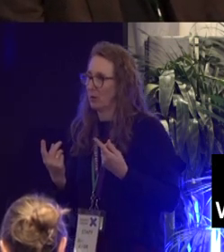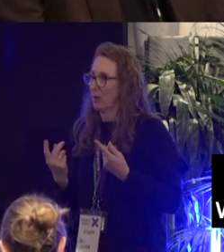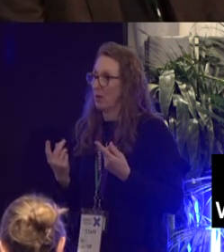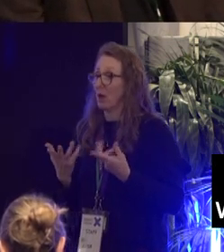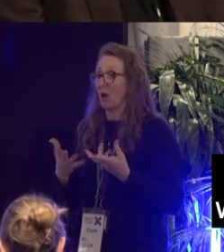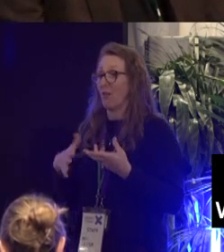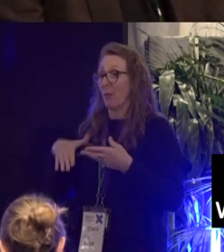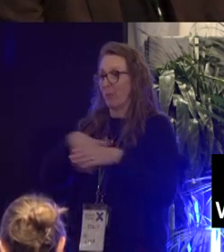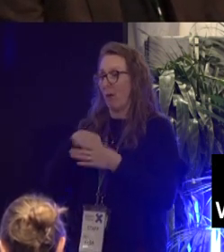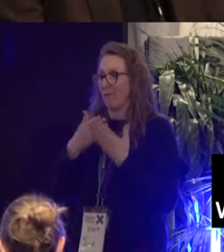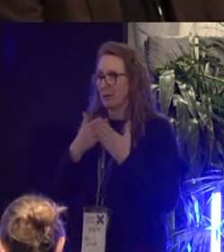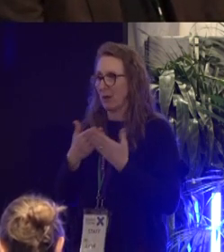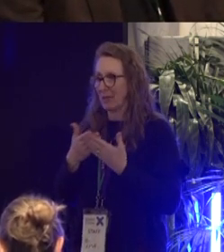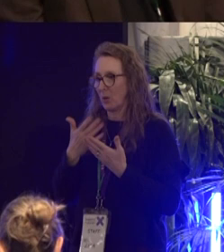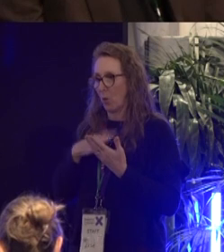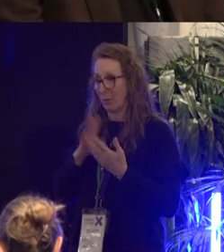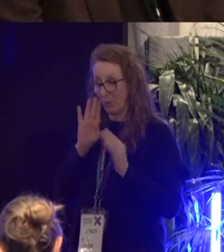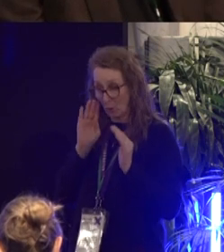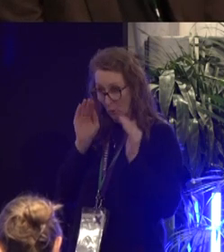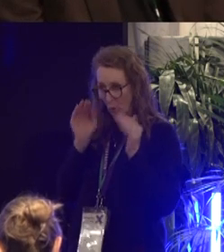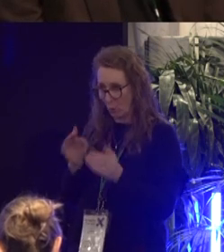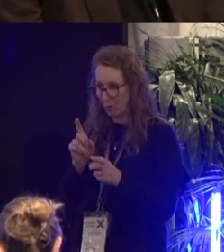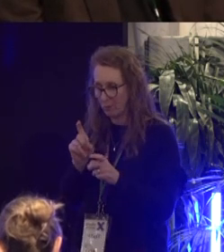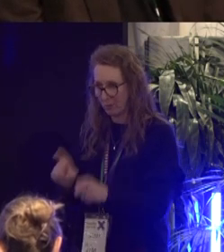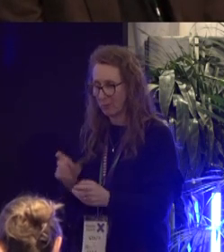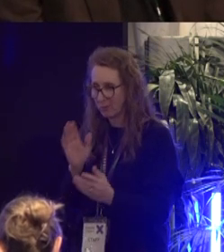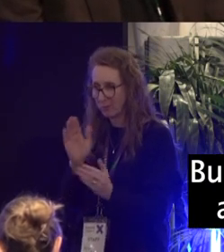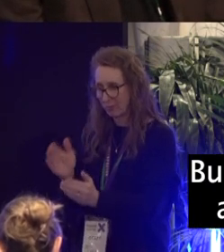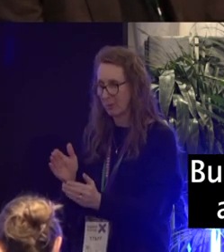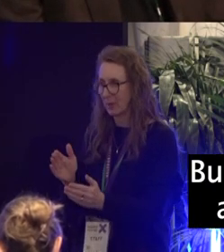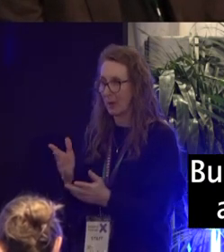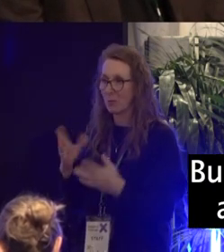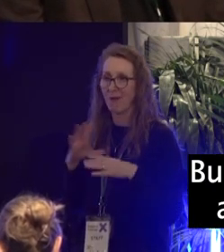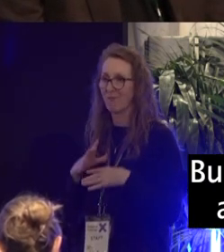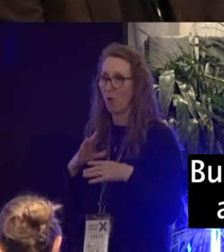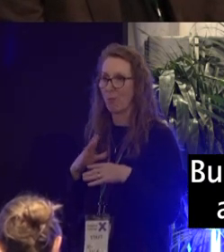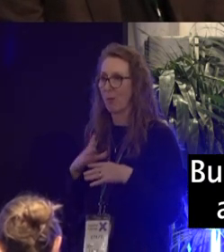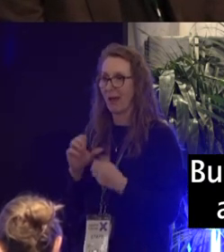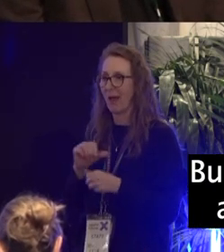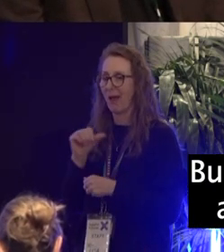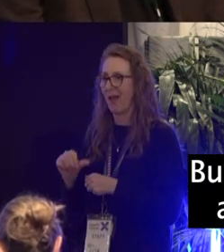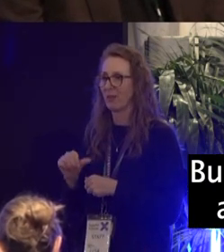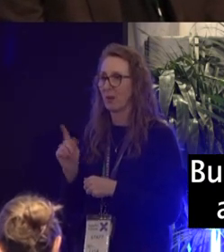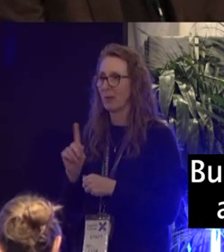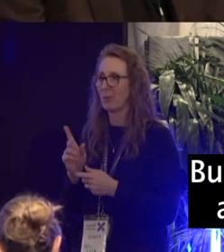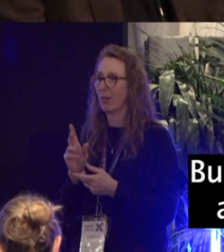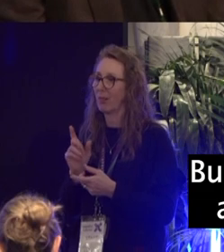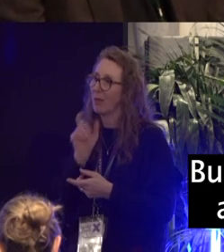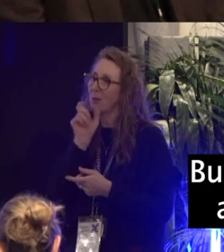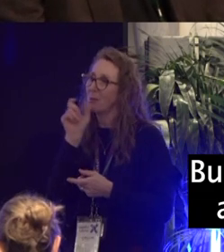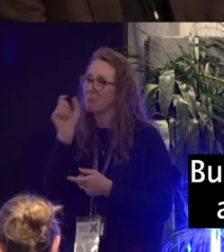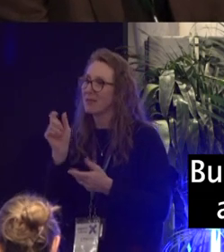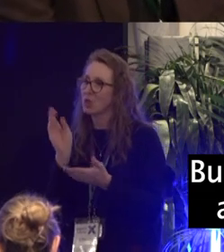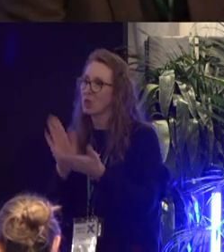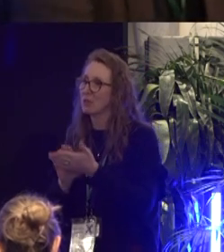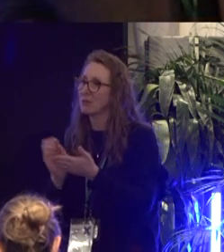we asked people to really pay attention and to stay in it. And it was completely informal, but afterwards people just wrote messages and they said how